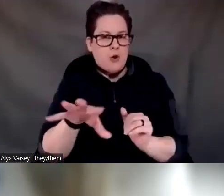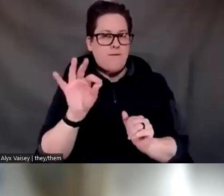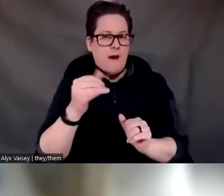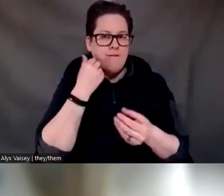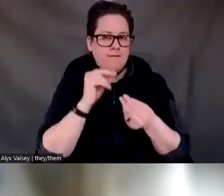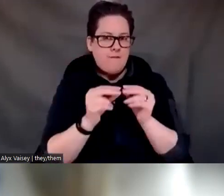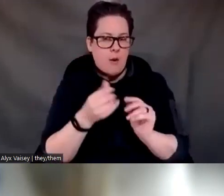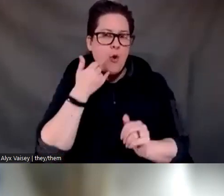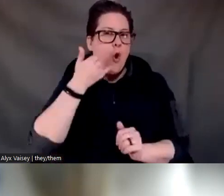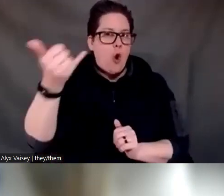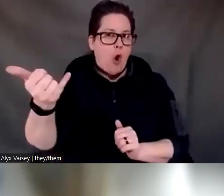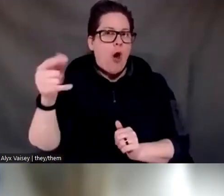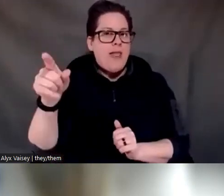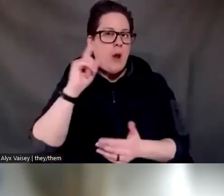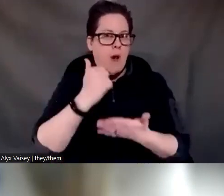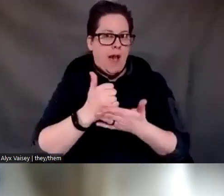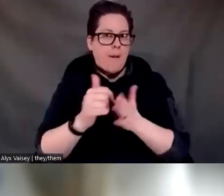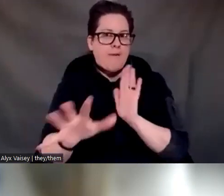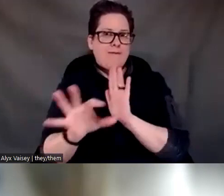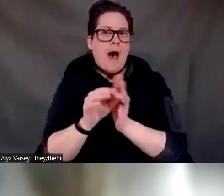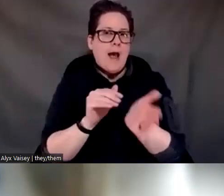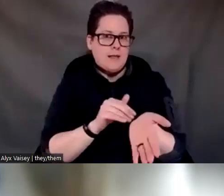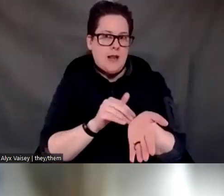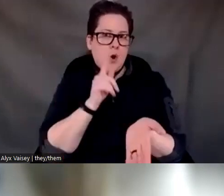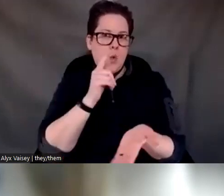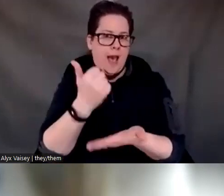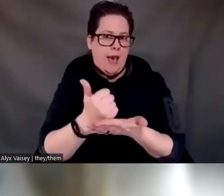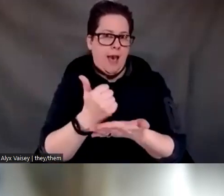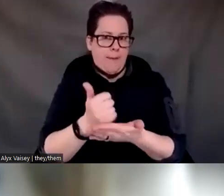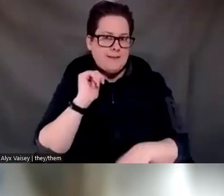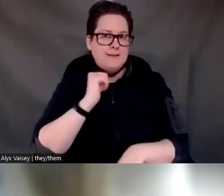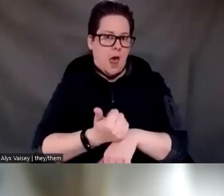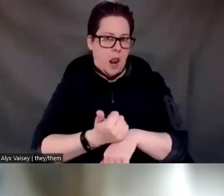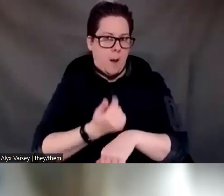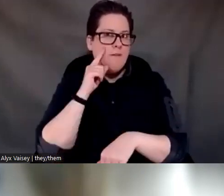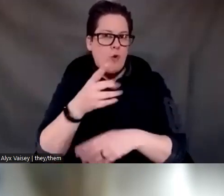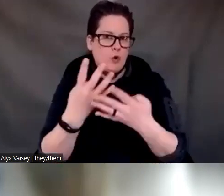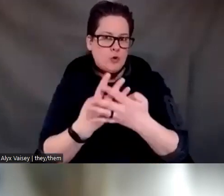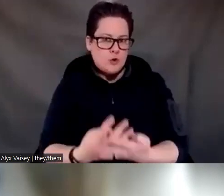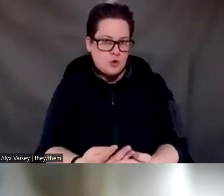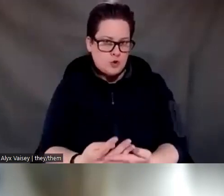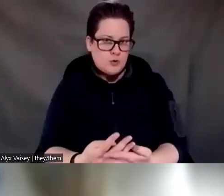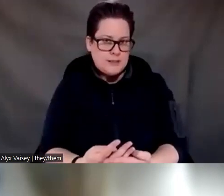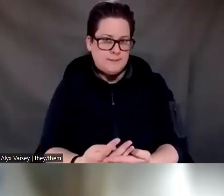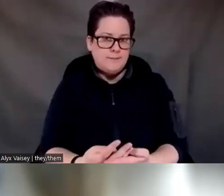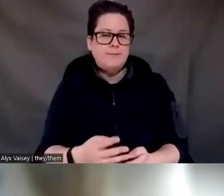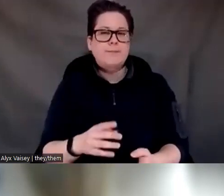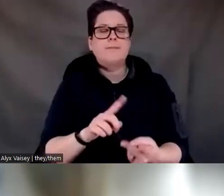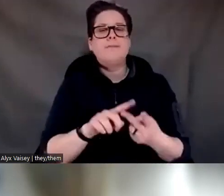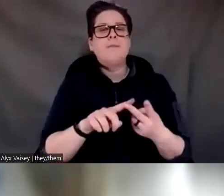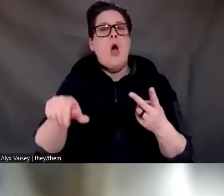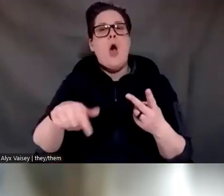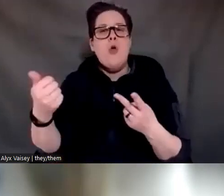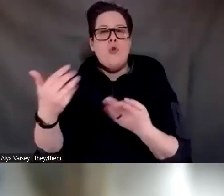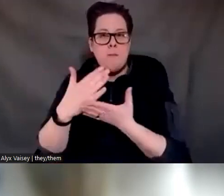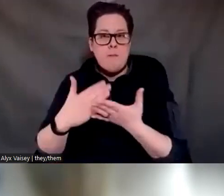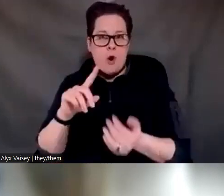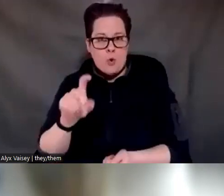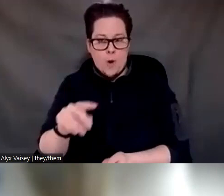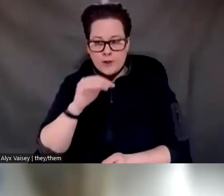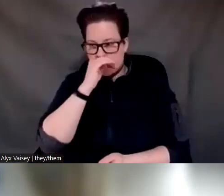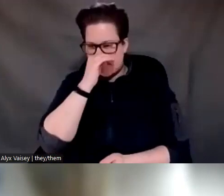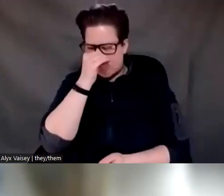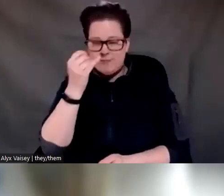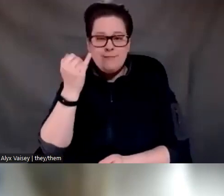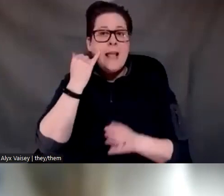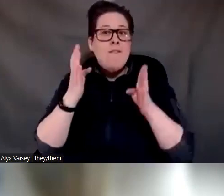able to find doctors and help set that up so that you can get screened. So we'll go to the other part of that, which is how can a